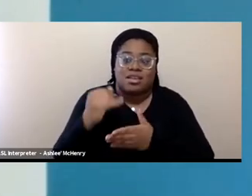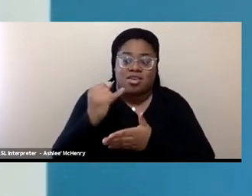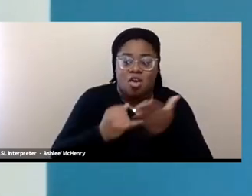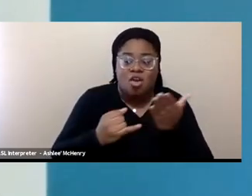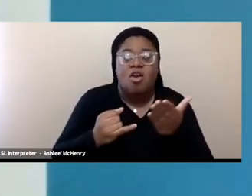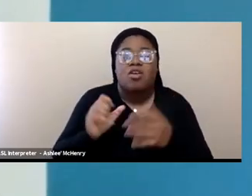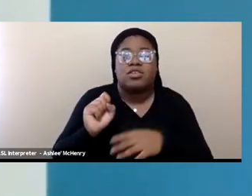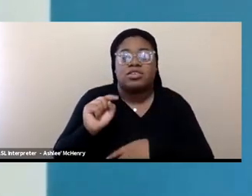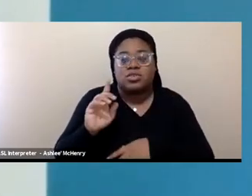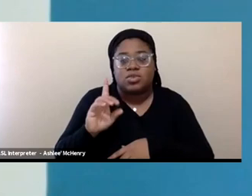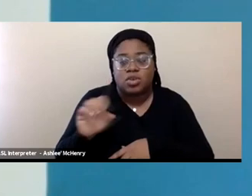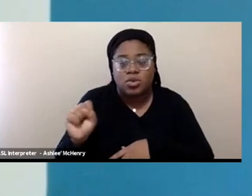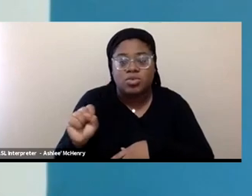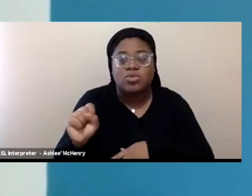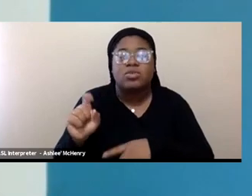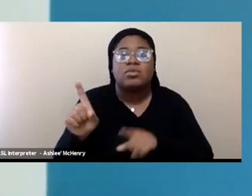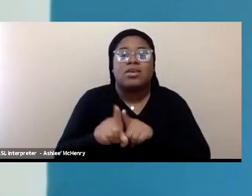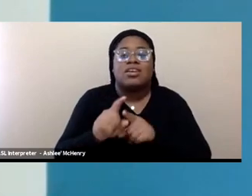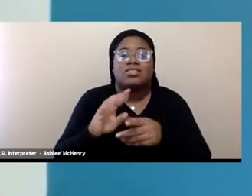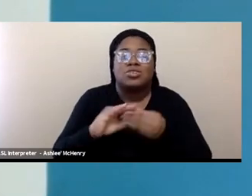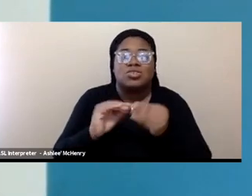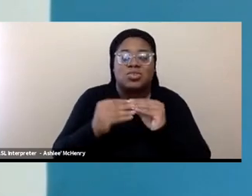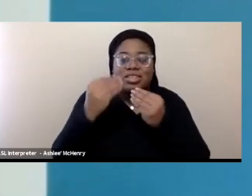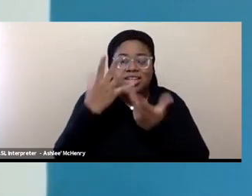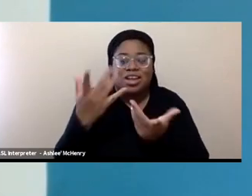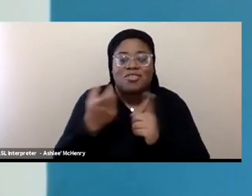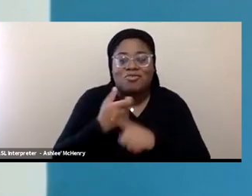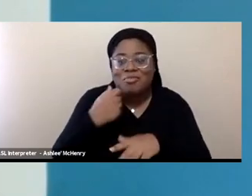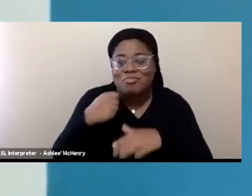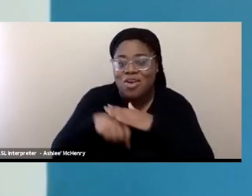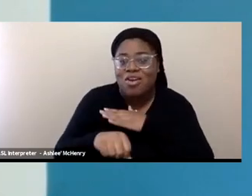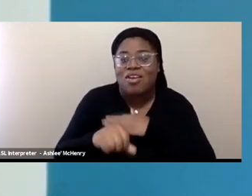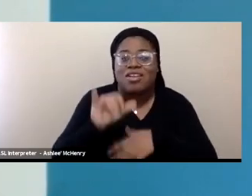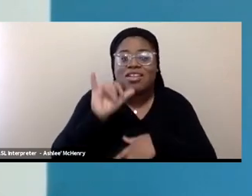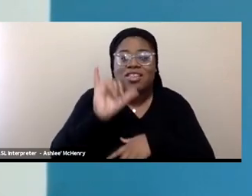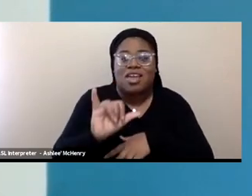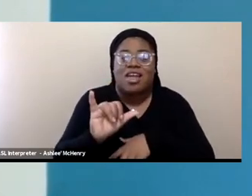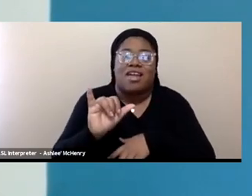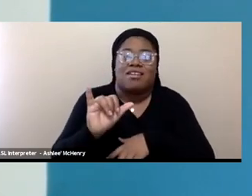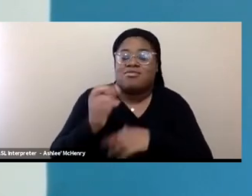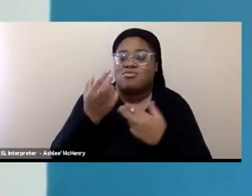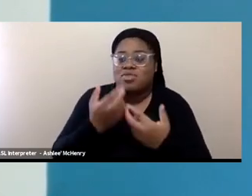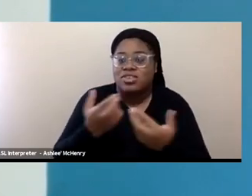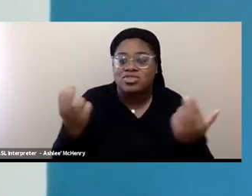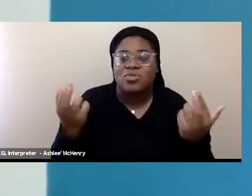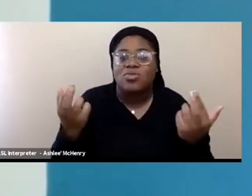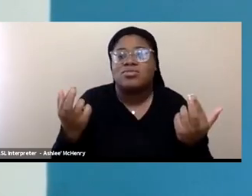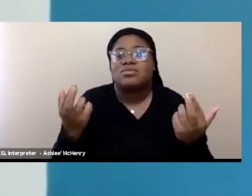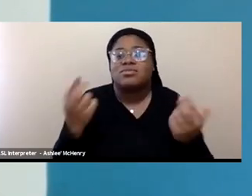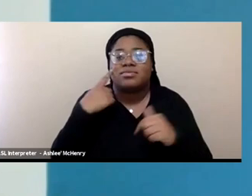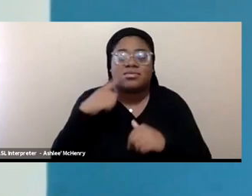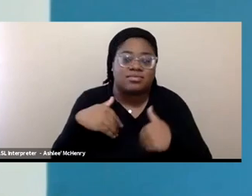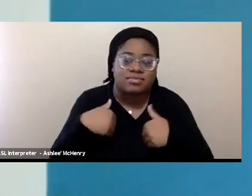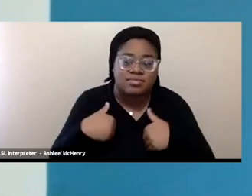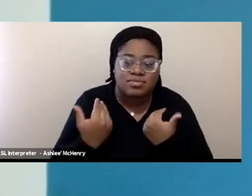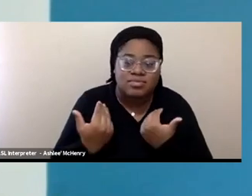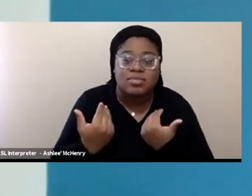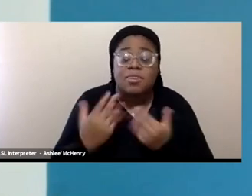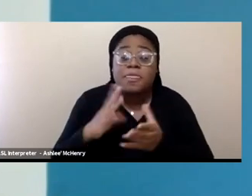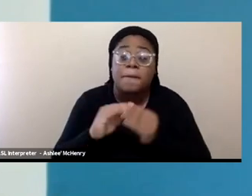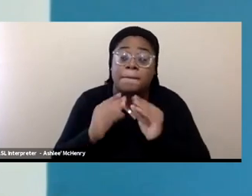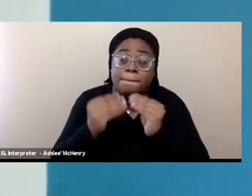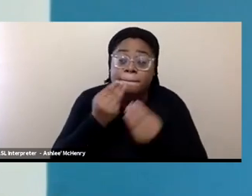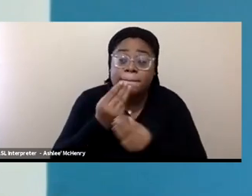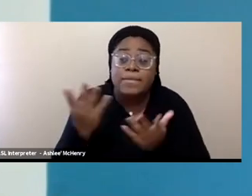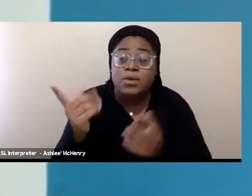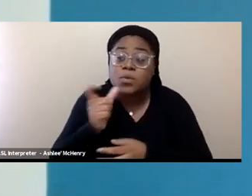a storyteller, I think probably from birth, being able to be that sort of resource for young storytellers